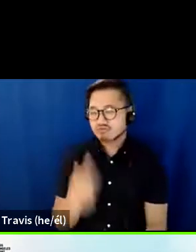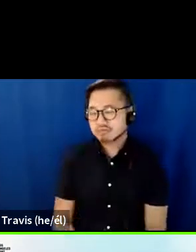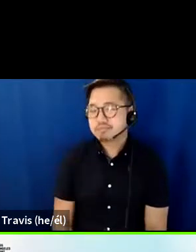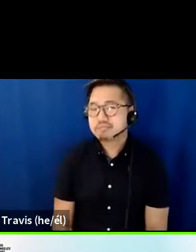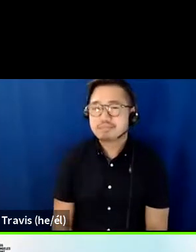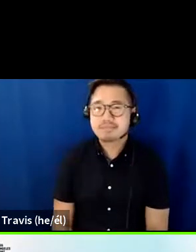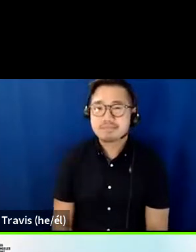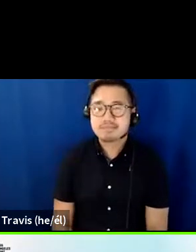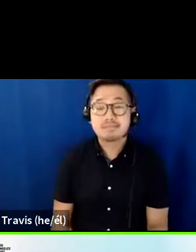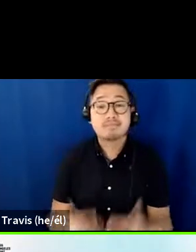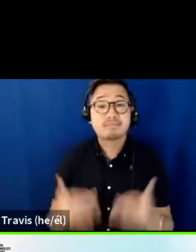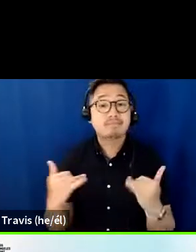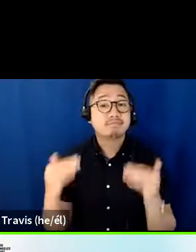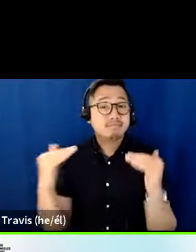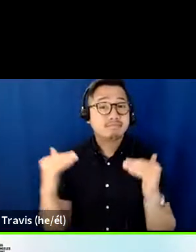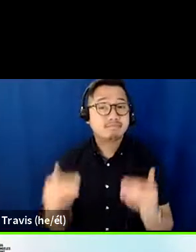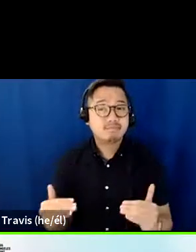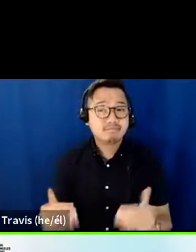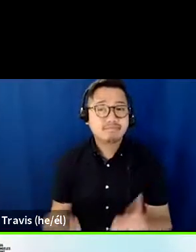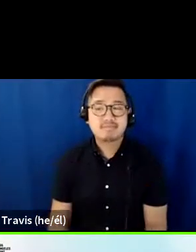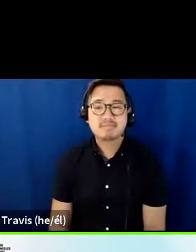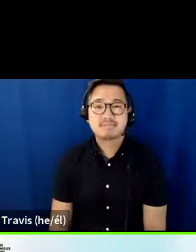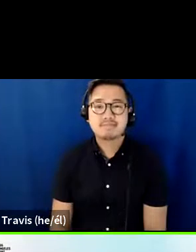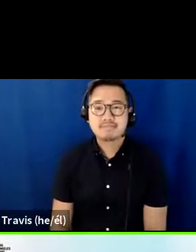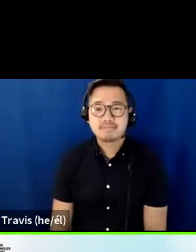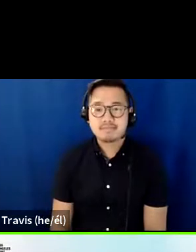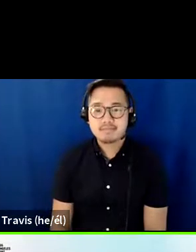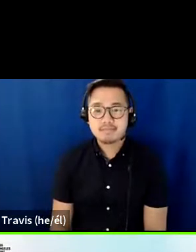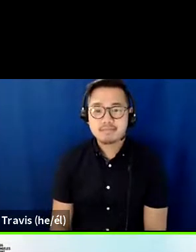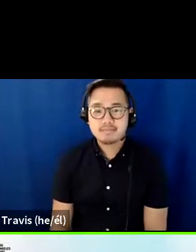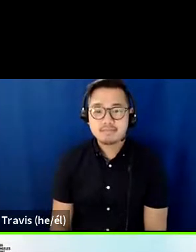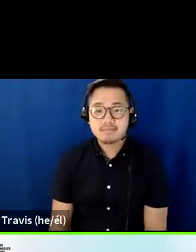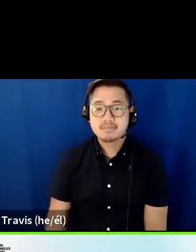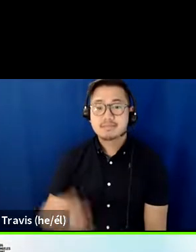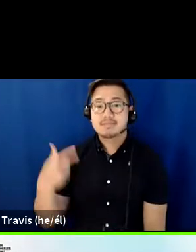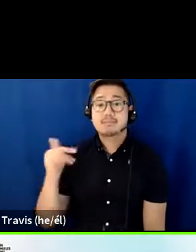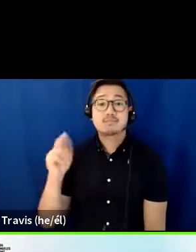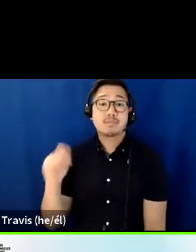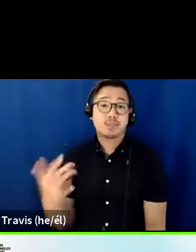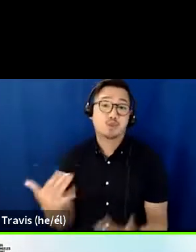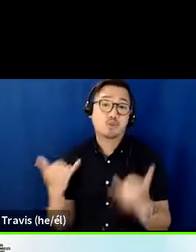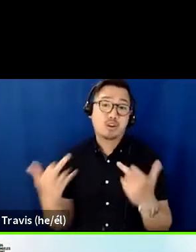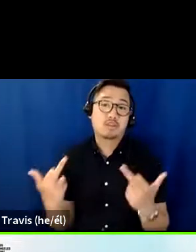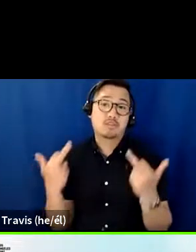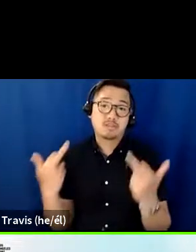let's move through this. Let's really, as Gina says, let's fuck some shit up.